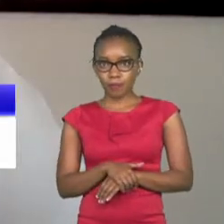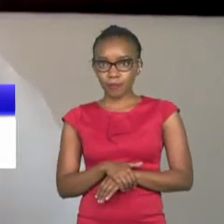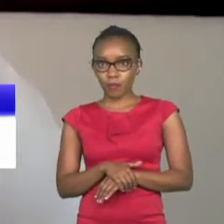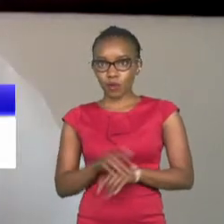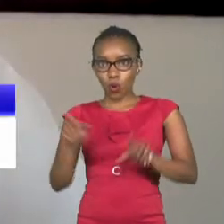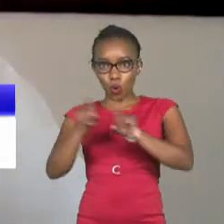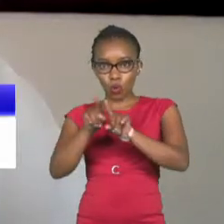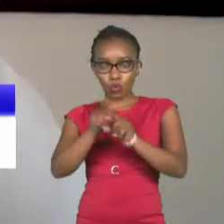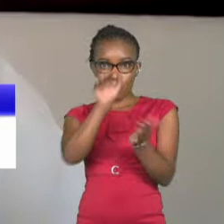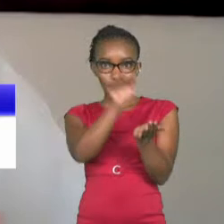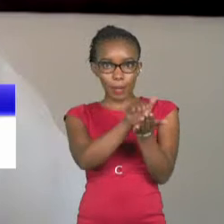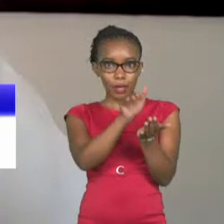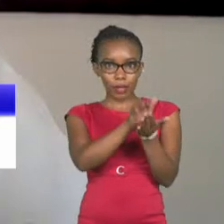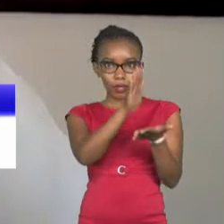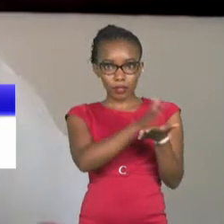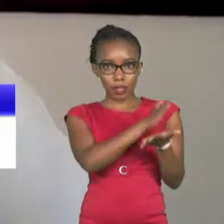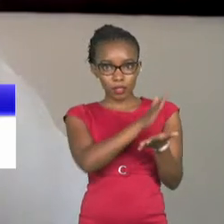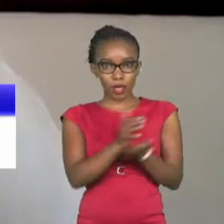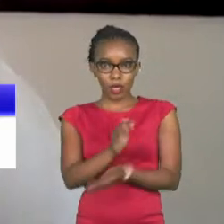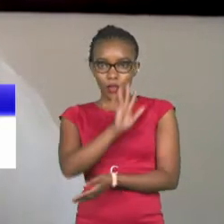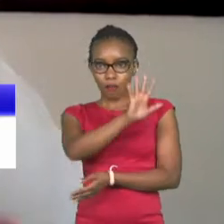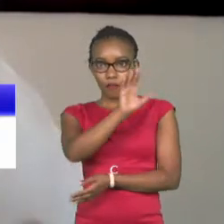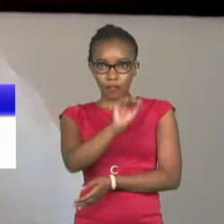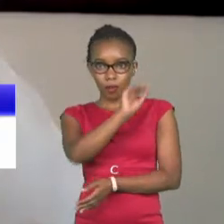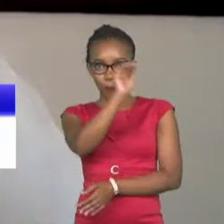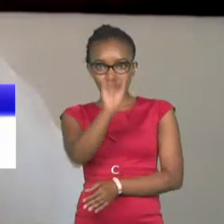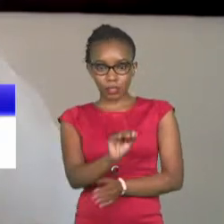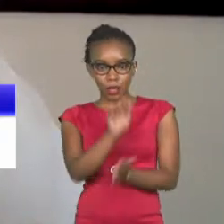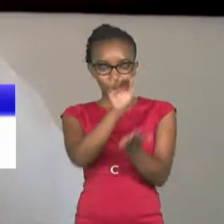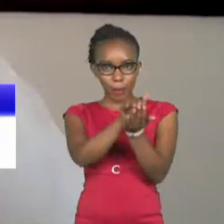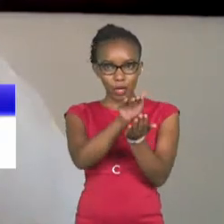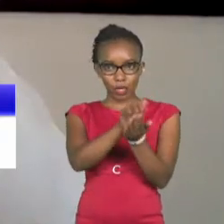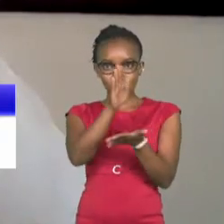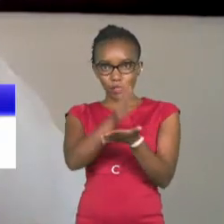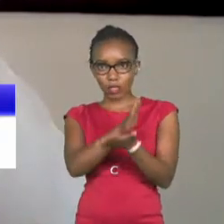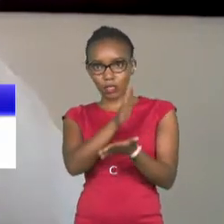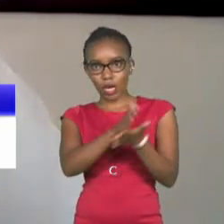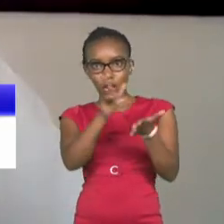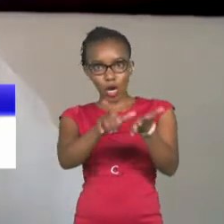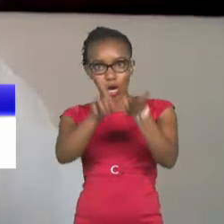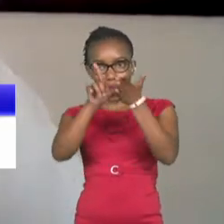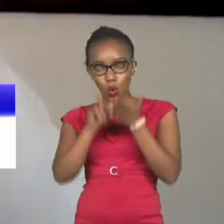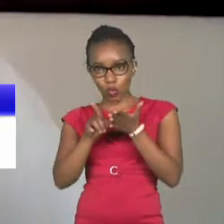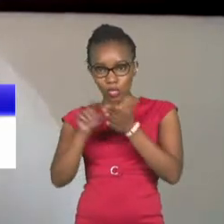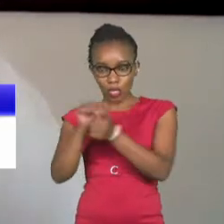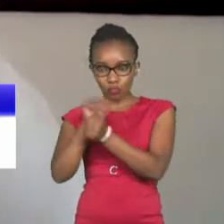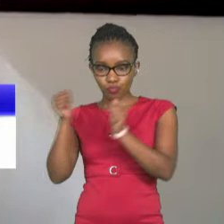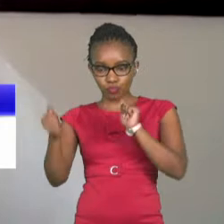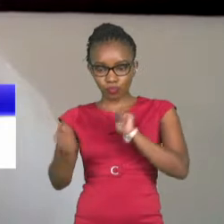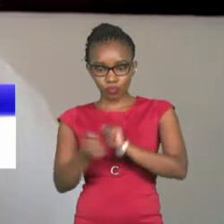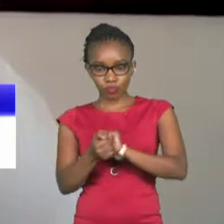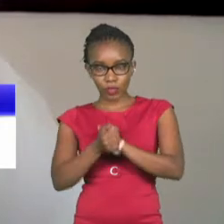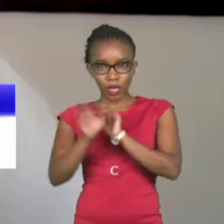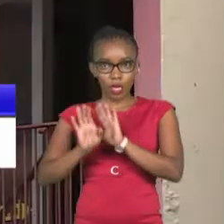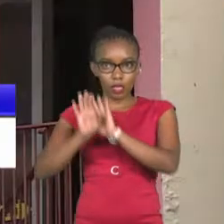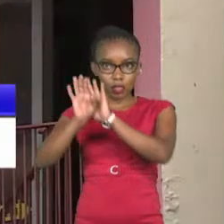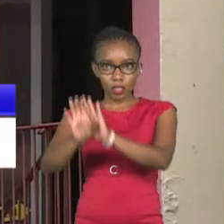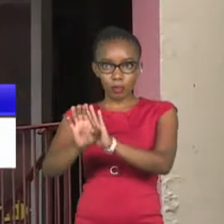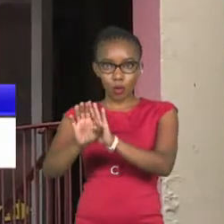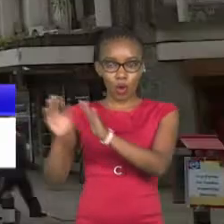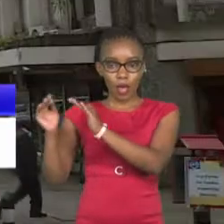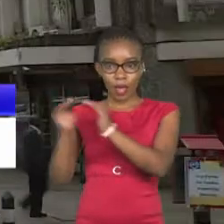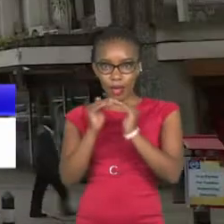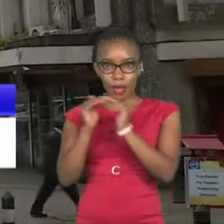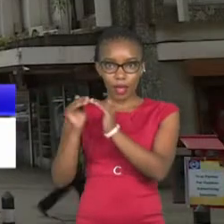the banking sector. Yes, over 50% of the banking sector loans have been restructured. For example, Equity